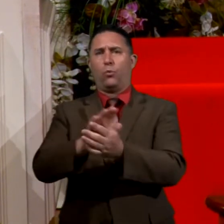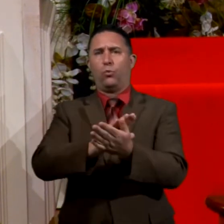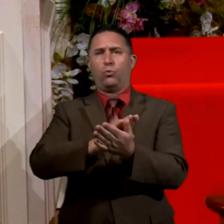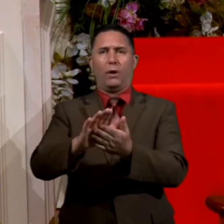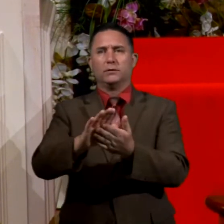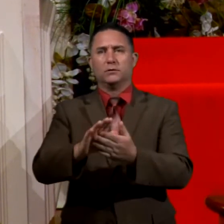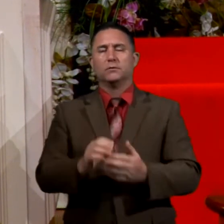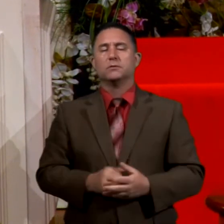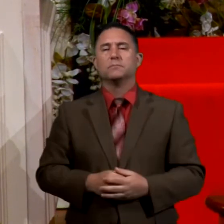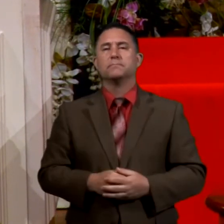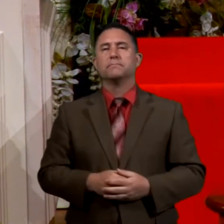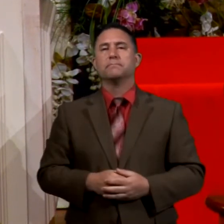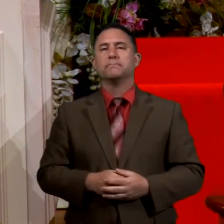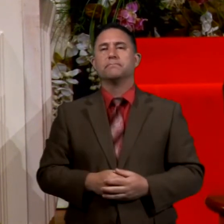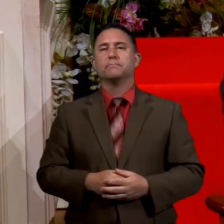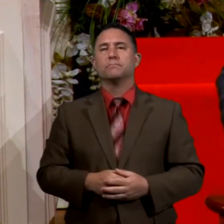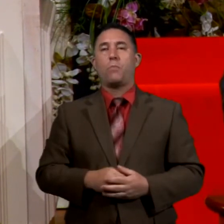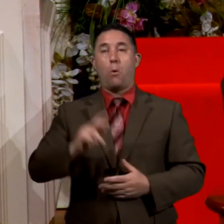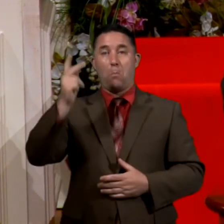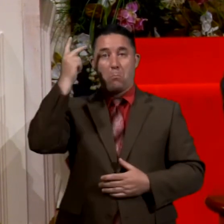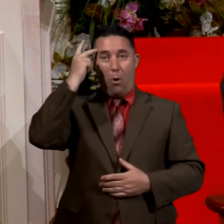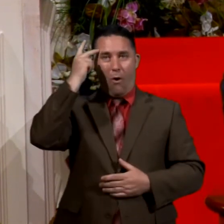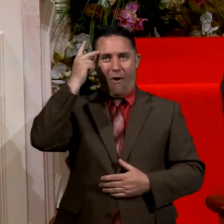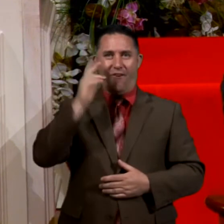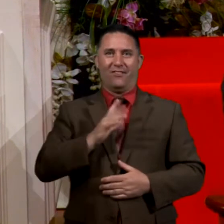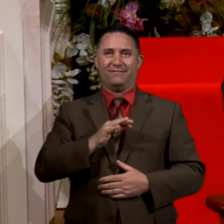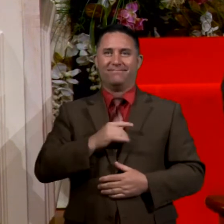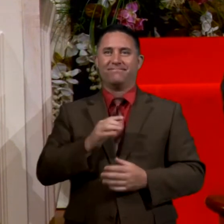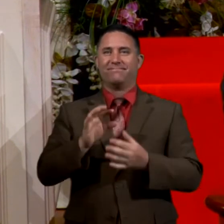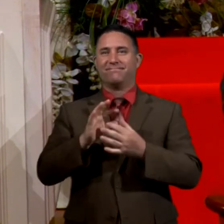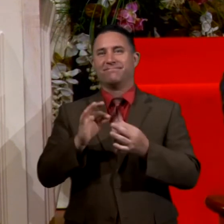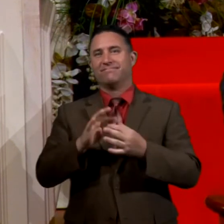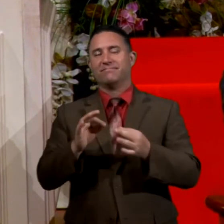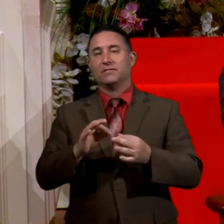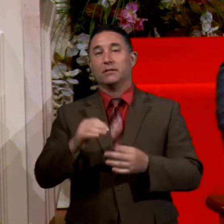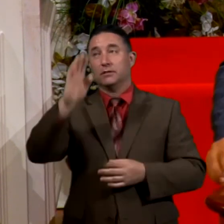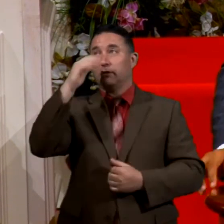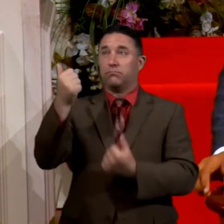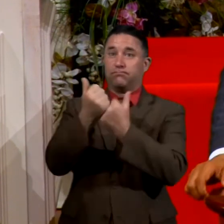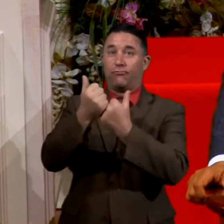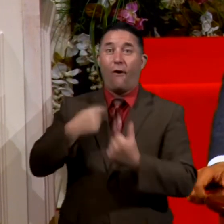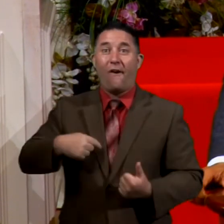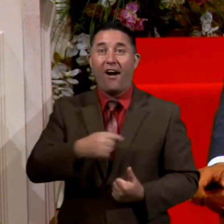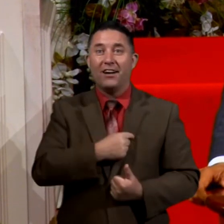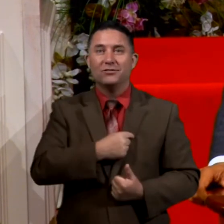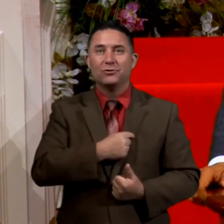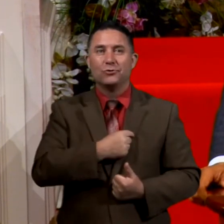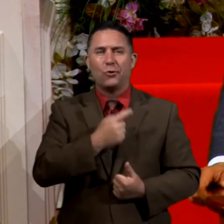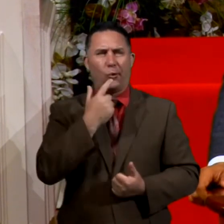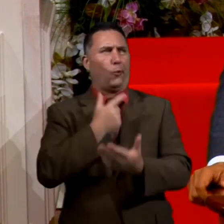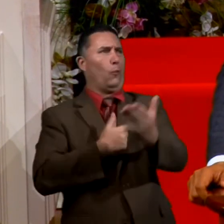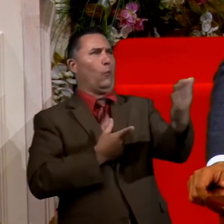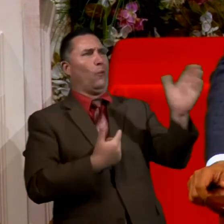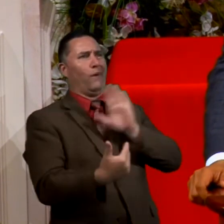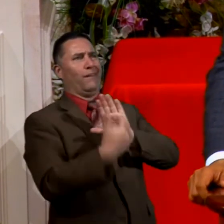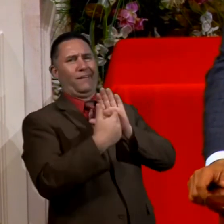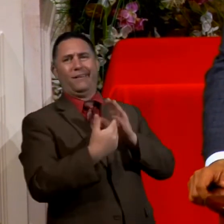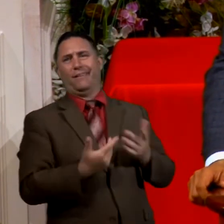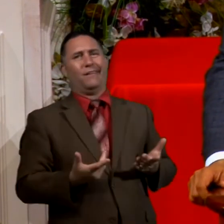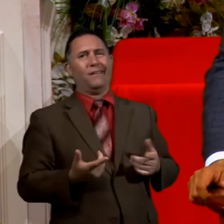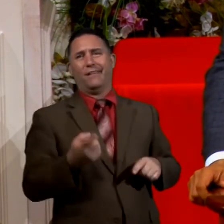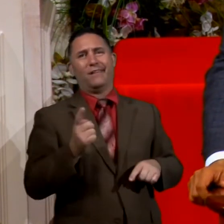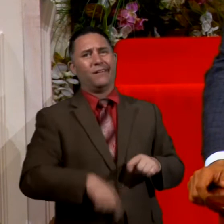righteousness." Paul did say it best when he said, "If God be for us, who can be against